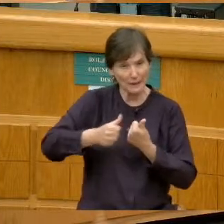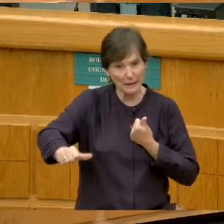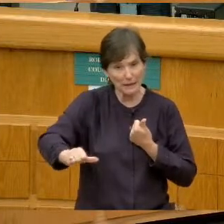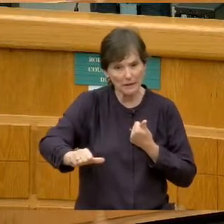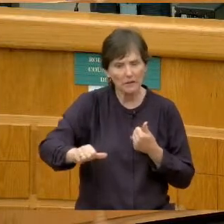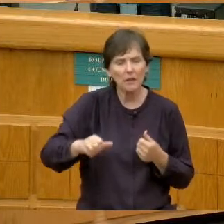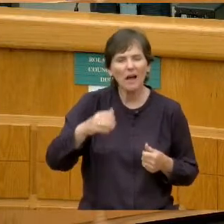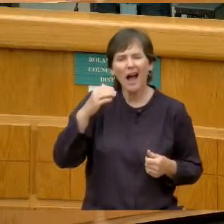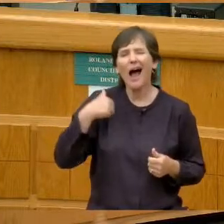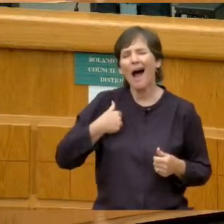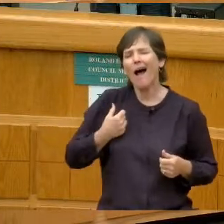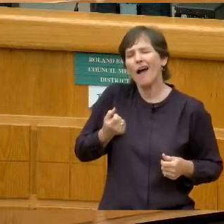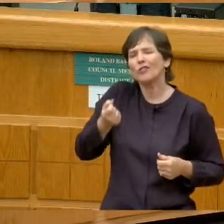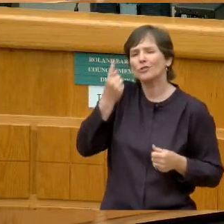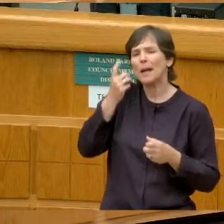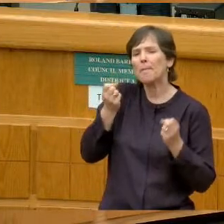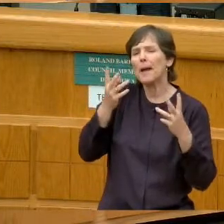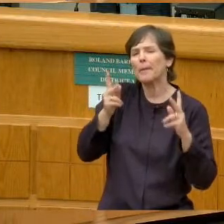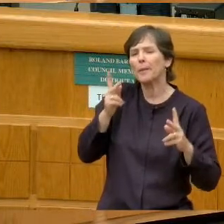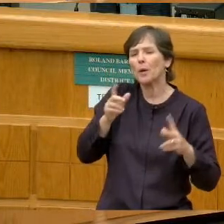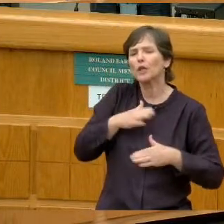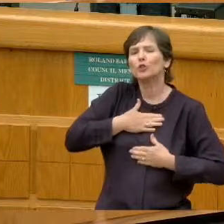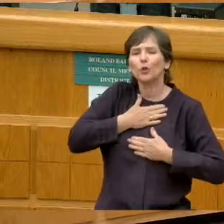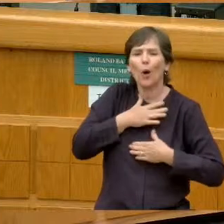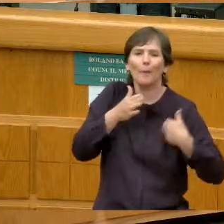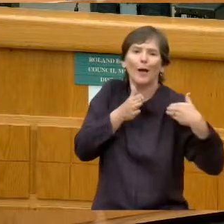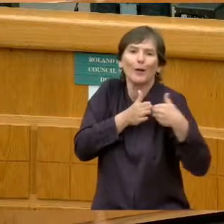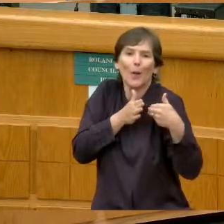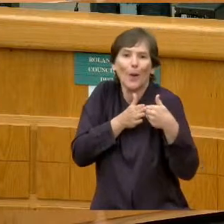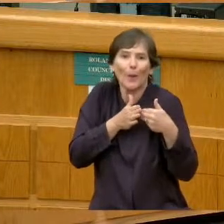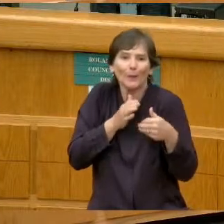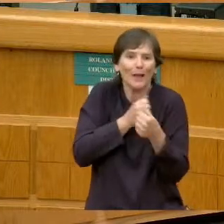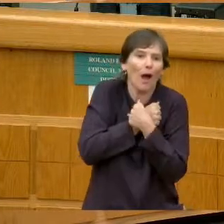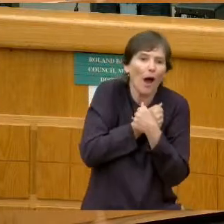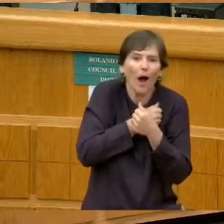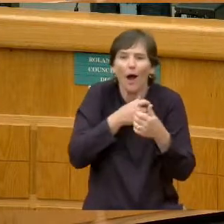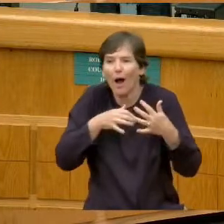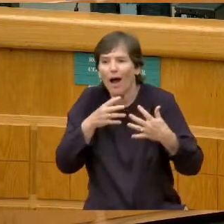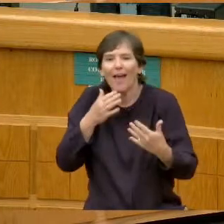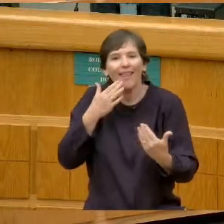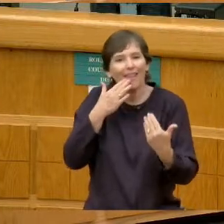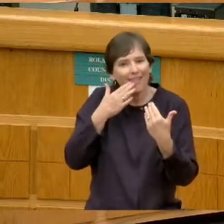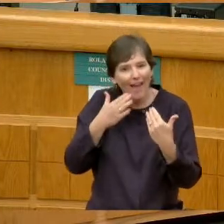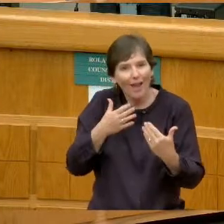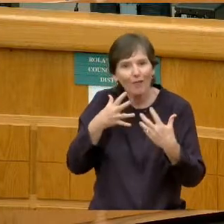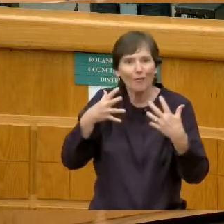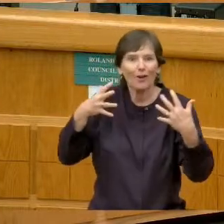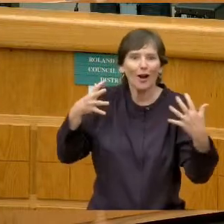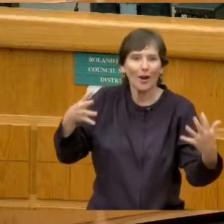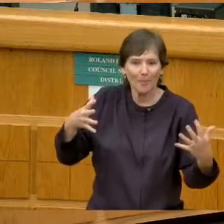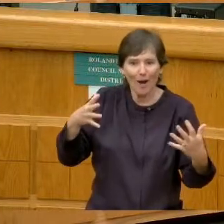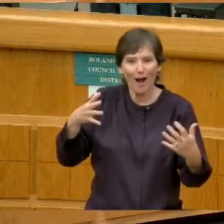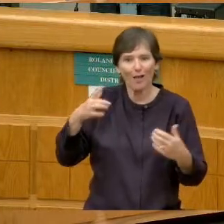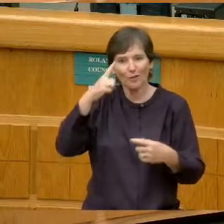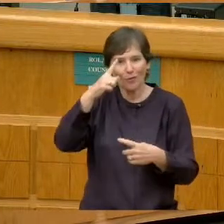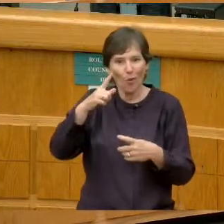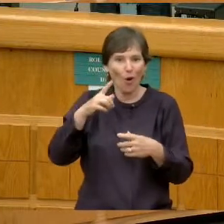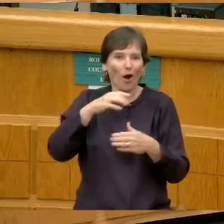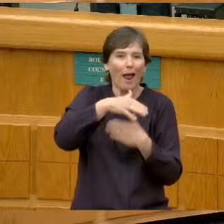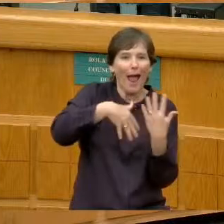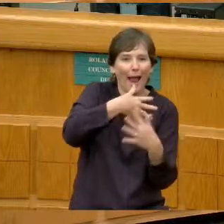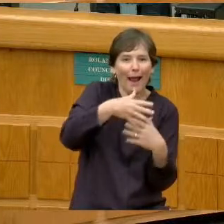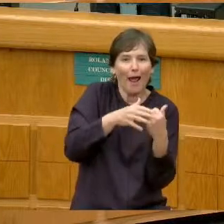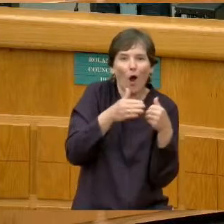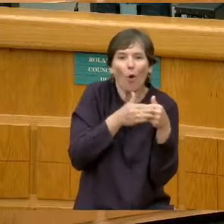so happy here. Thank you for getting so close to each other when you go out in public. That makes my life and my ability to